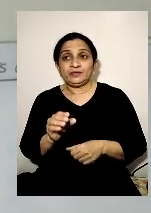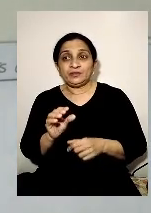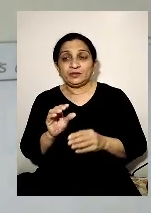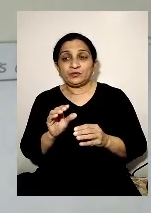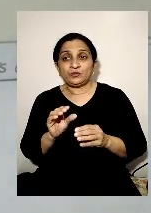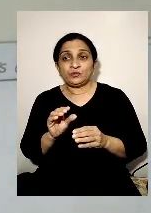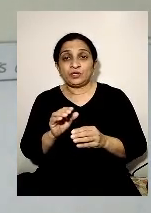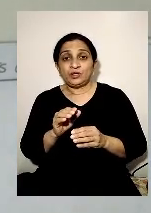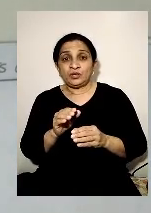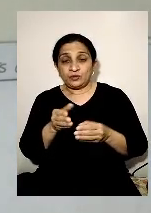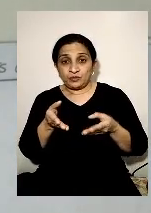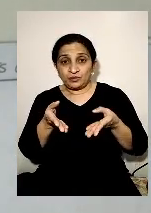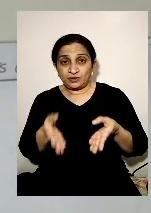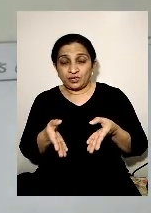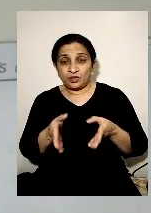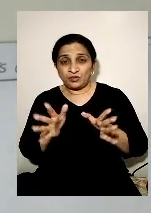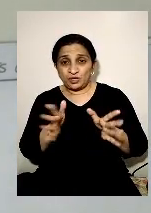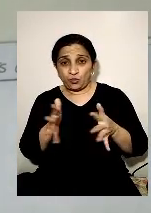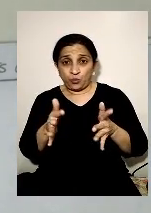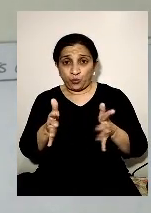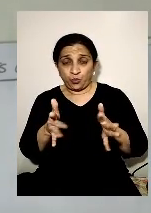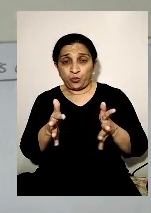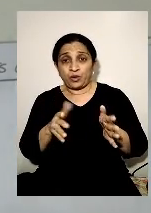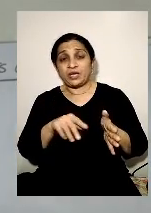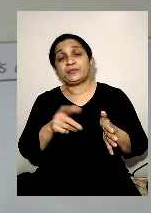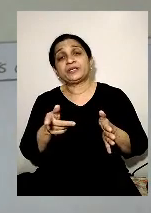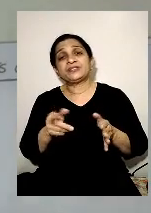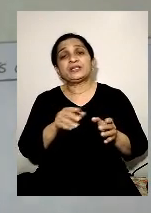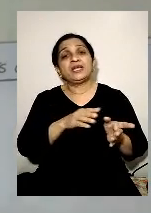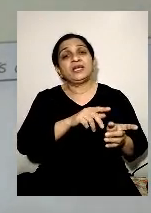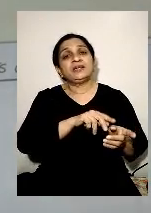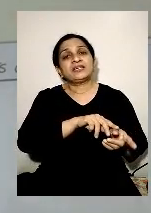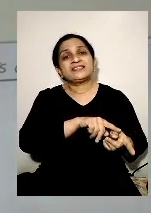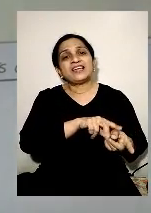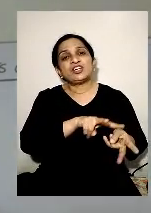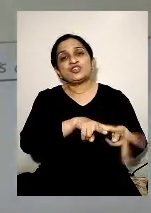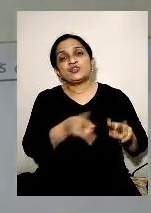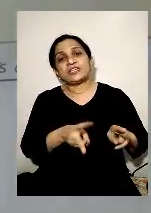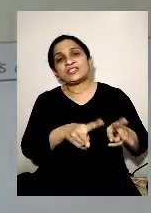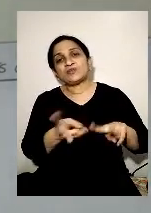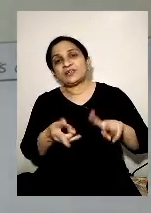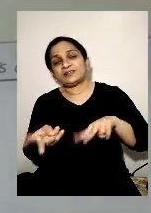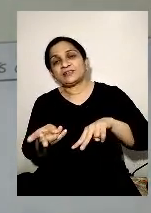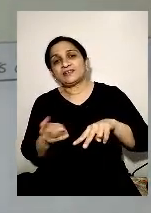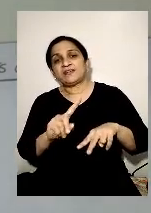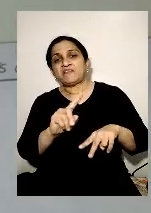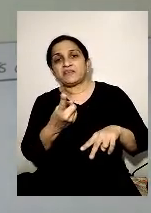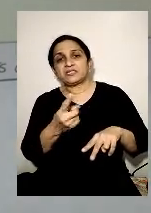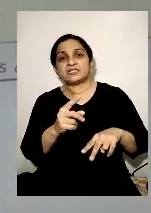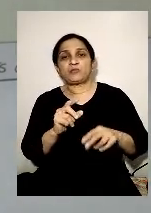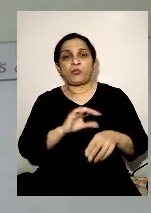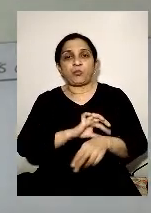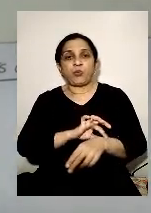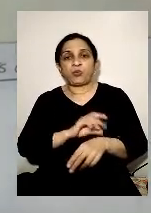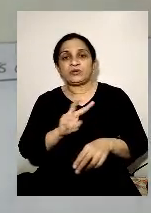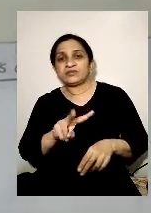now the vibration gets transferred from one to the other and the whole thing vibrates okay